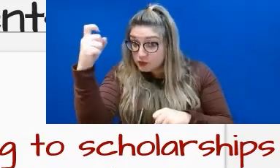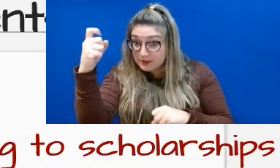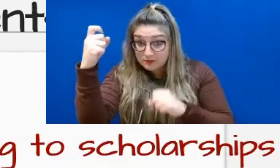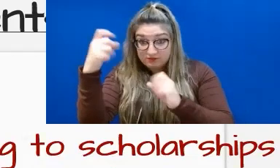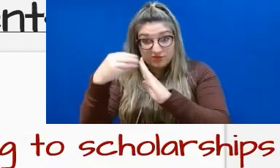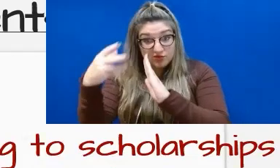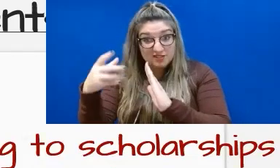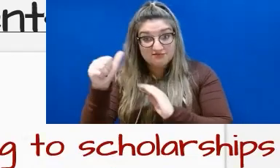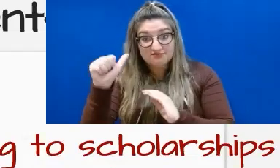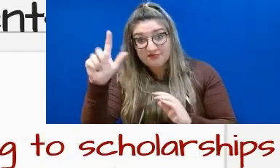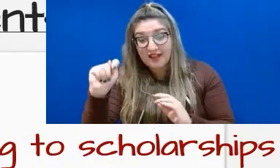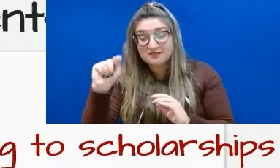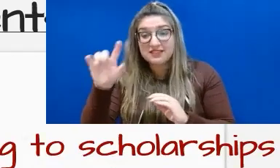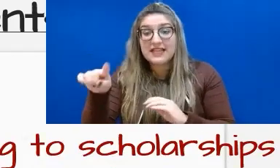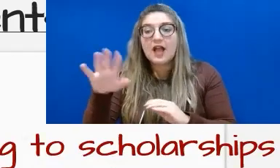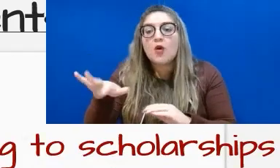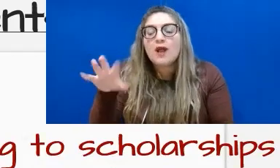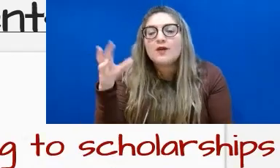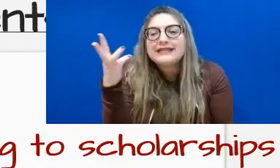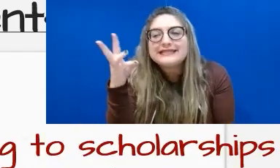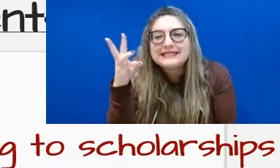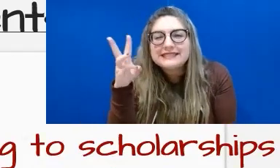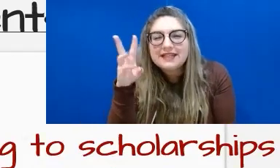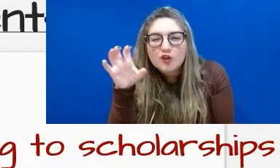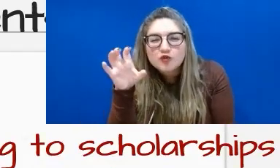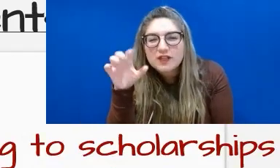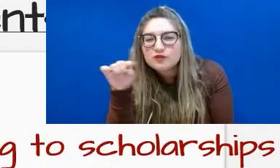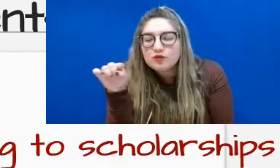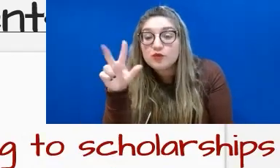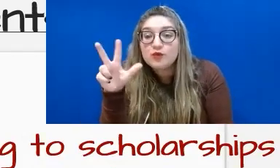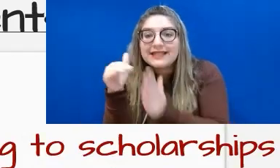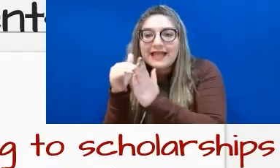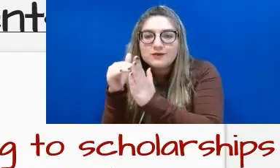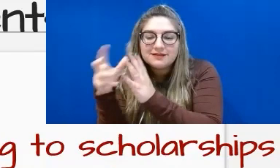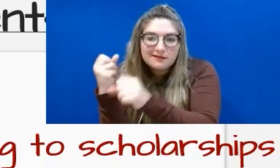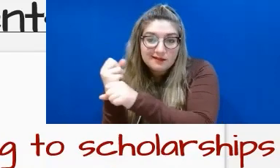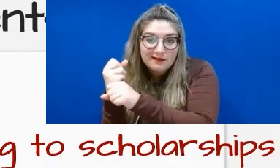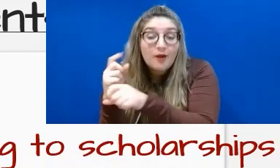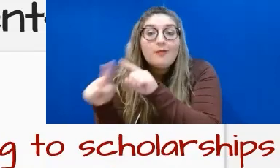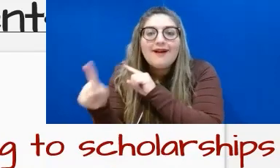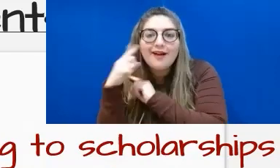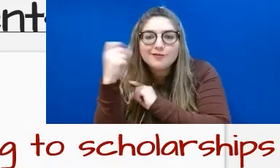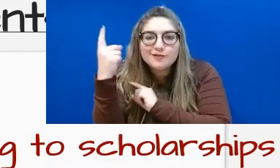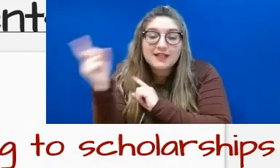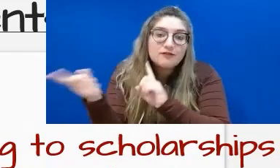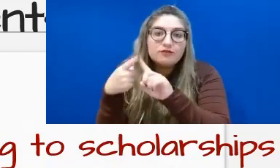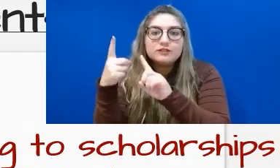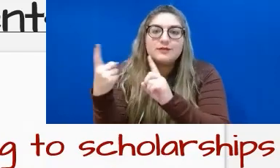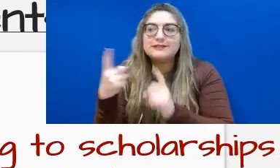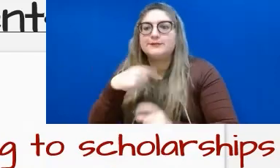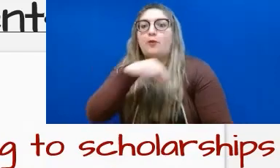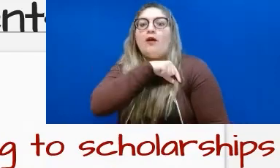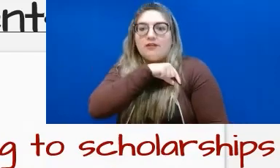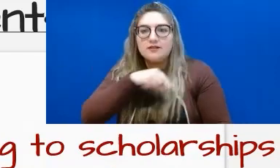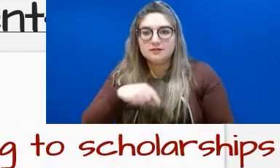$1,600 to $3,000 a year, and the ones who qualify, they must meet the qualifications for it. Okay, first